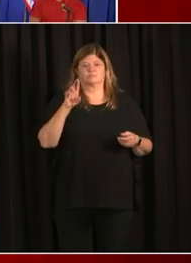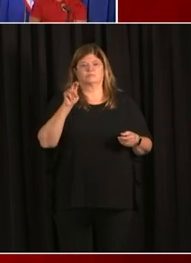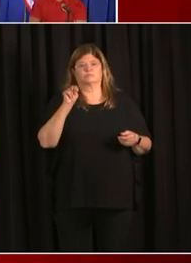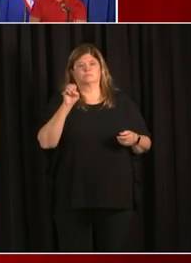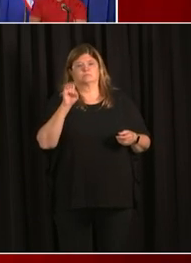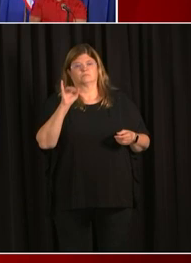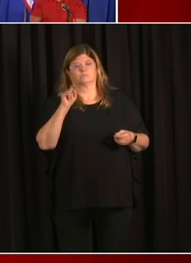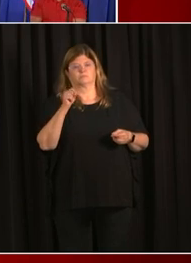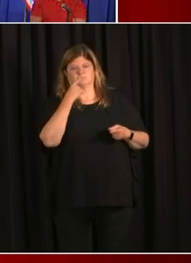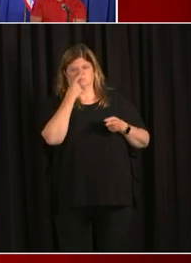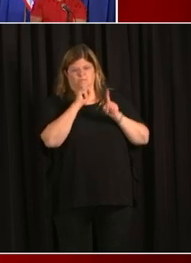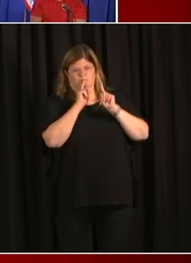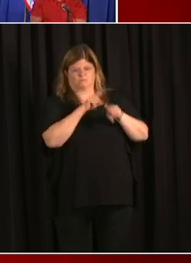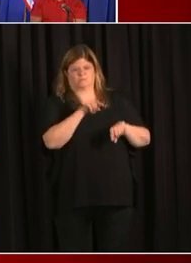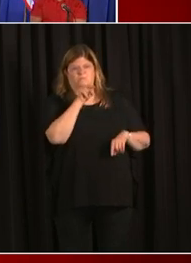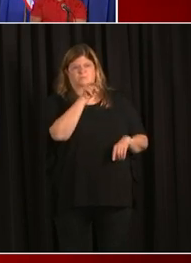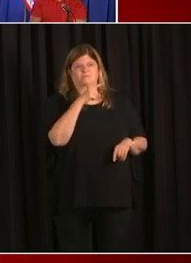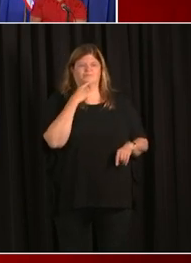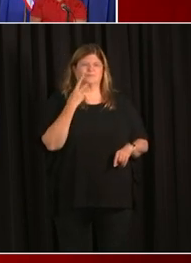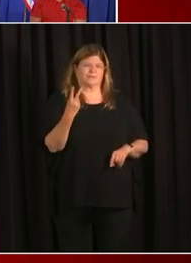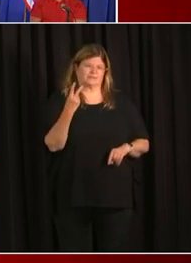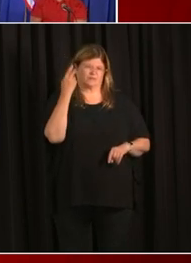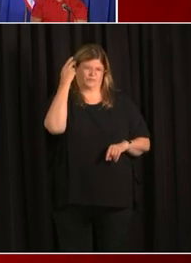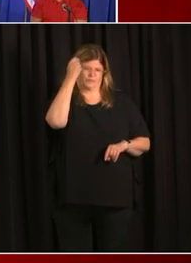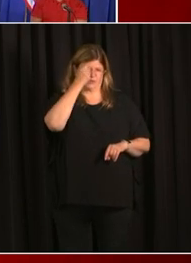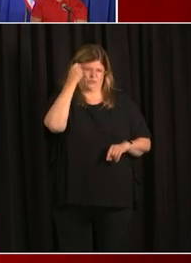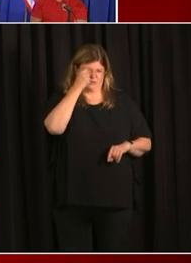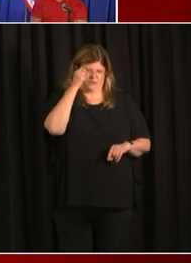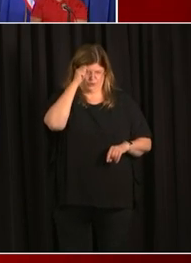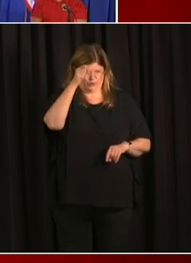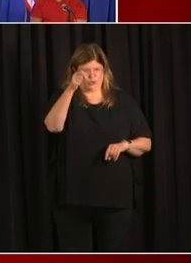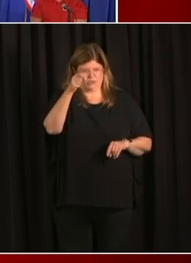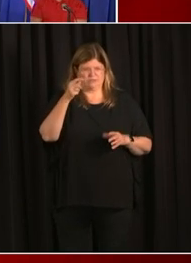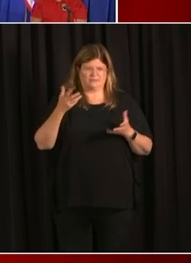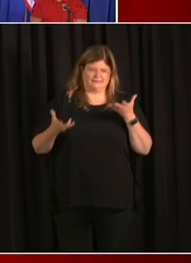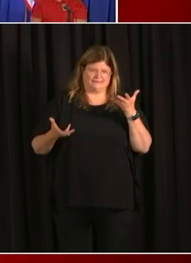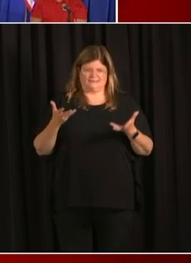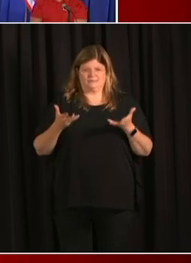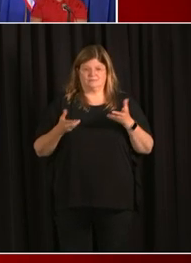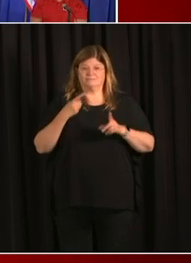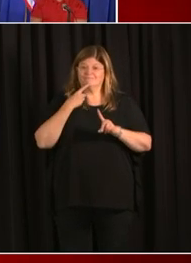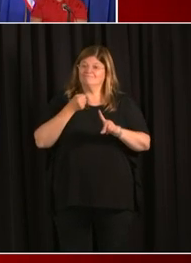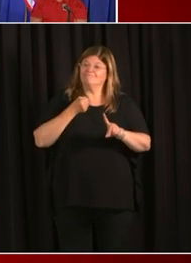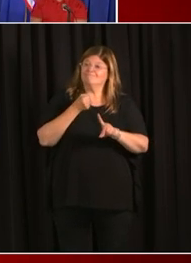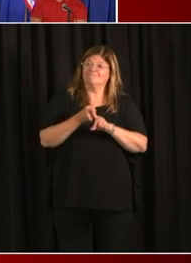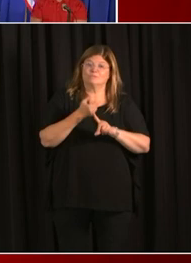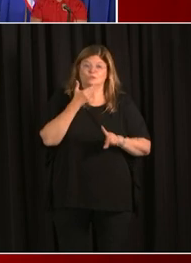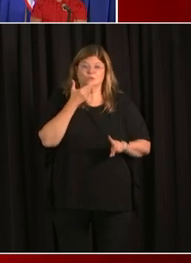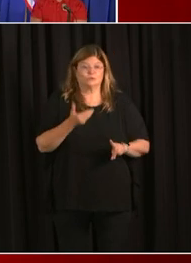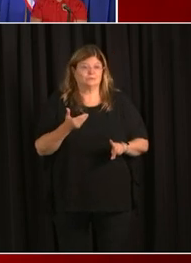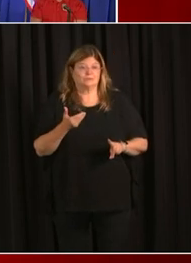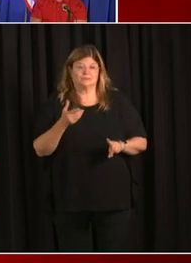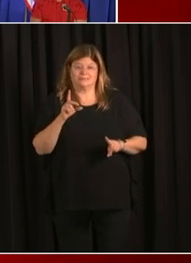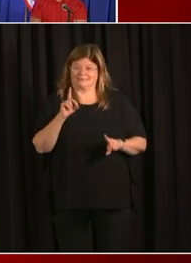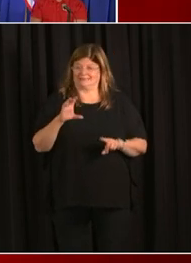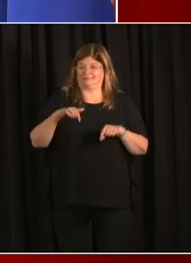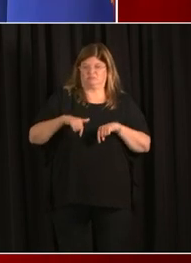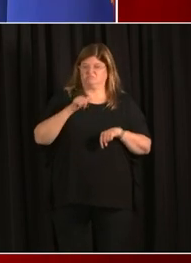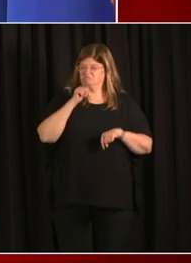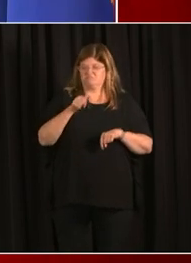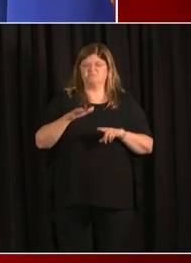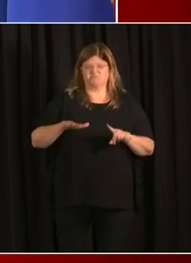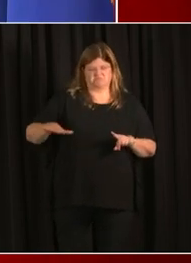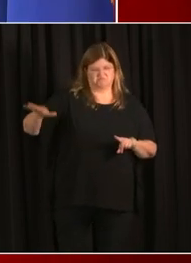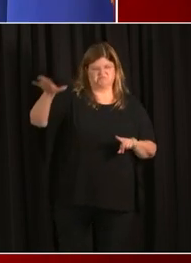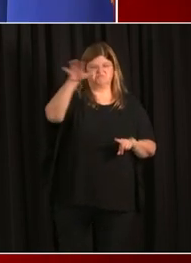theories that, first I want to say this is not a phenomenon that is unique to the District of Columbia. So let's just make sure